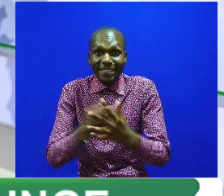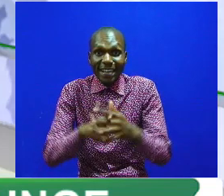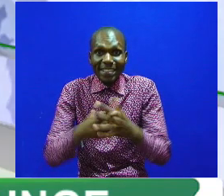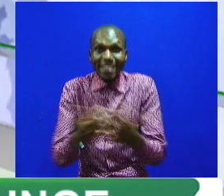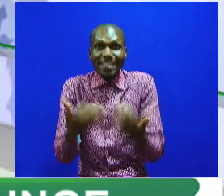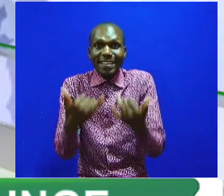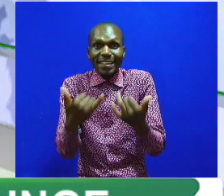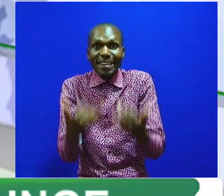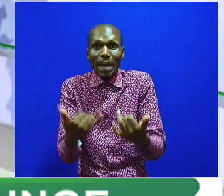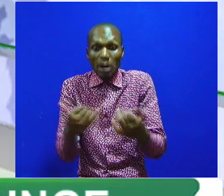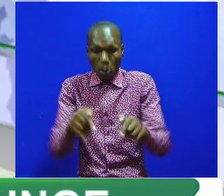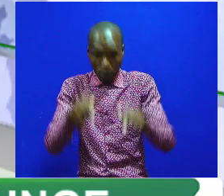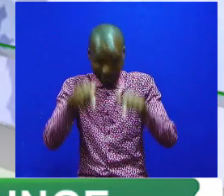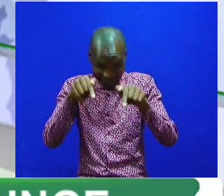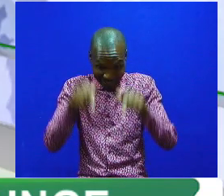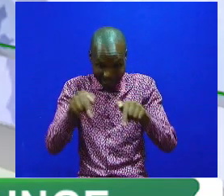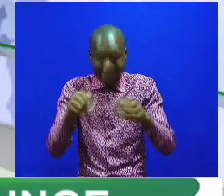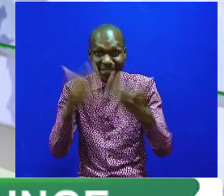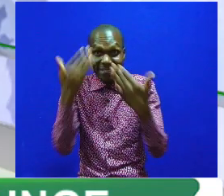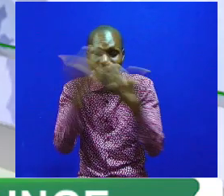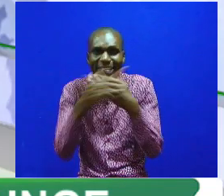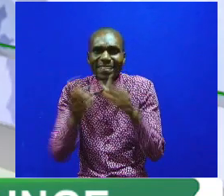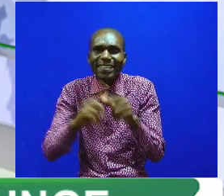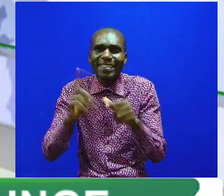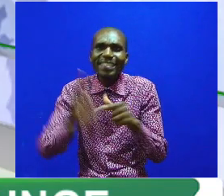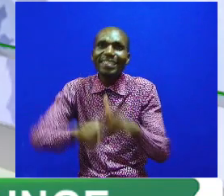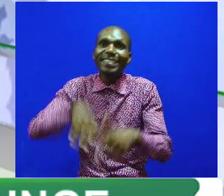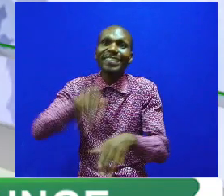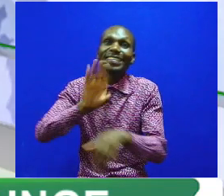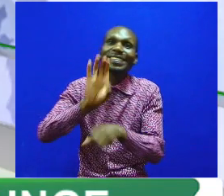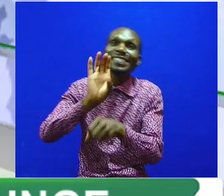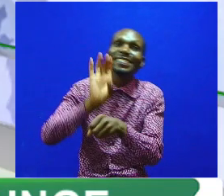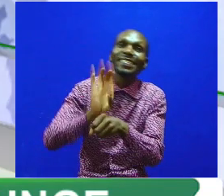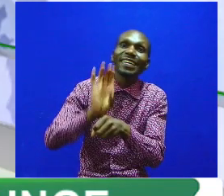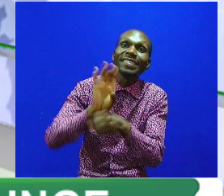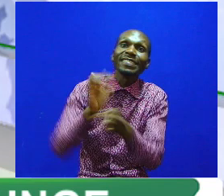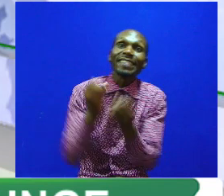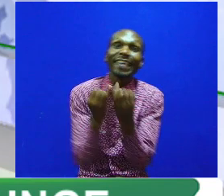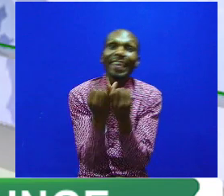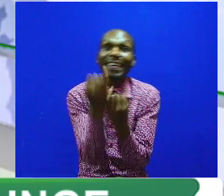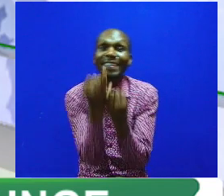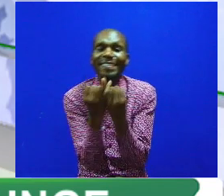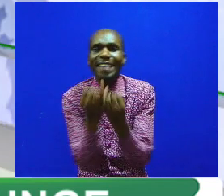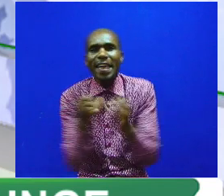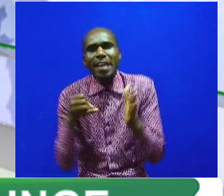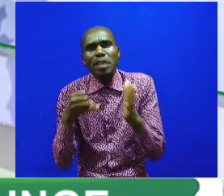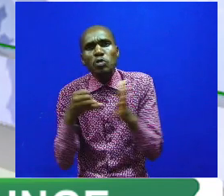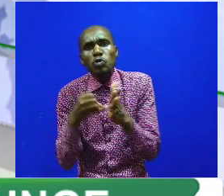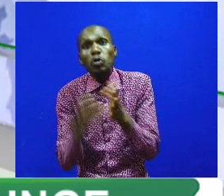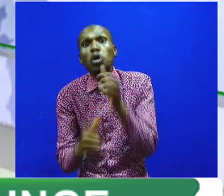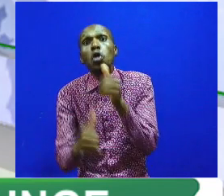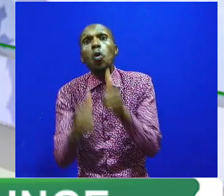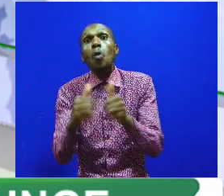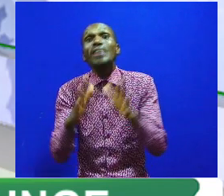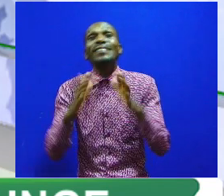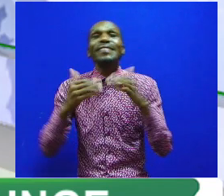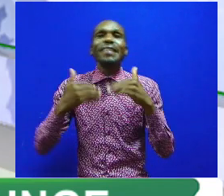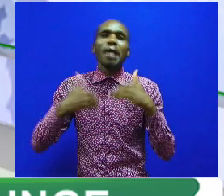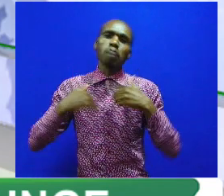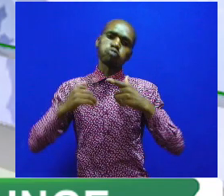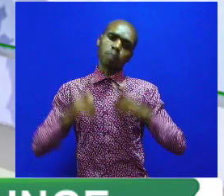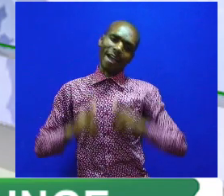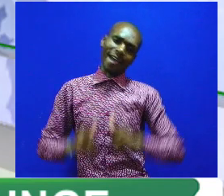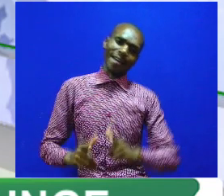somo goro bolero ni gongo kumanya buna kanisa ya Kiadventista ngati ya kanisa ekichabere chikwenyolera